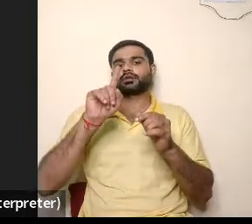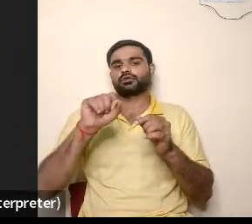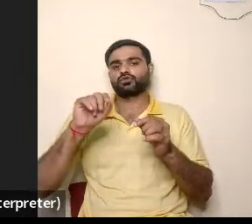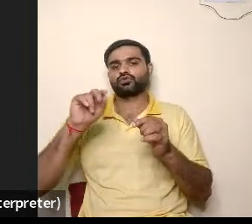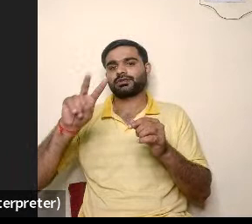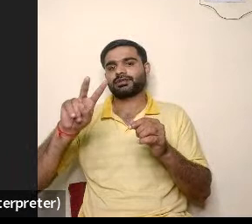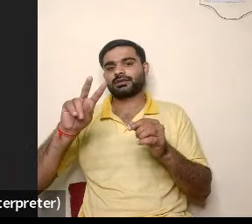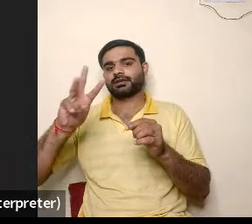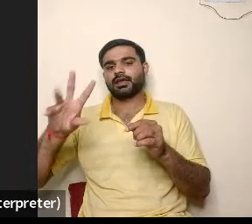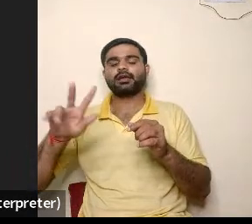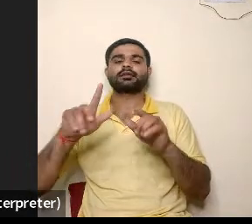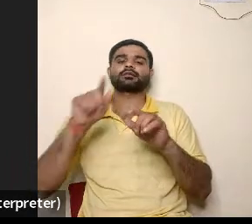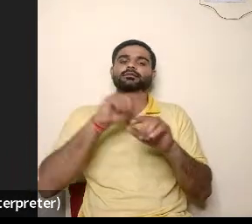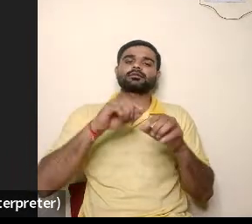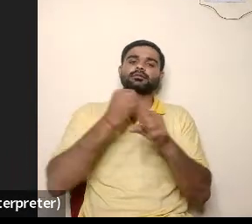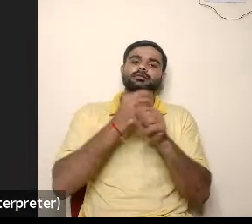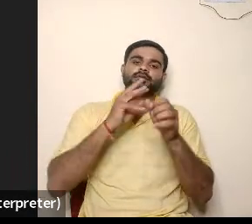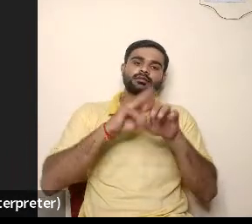rahul.bajaj1038@gmail.com or on